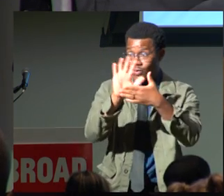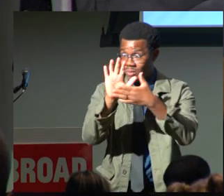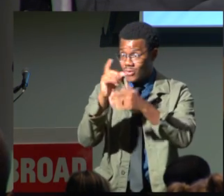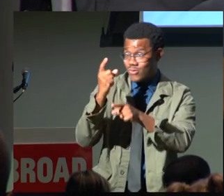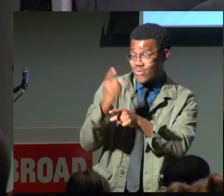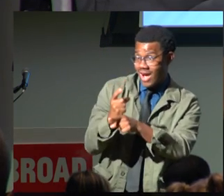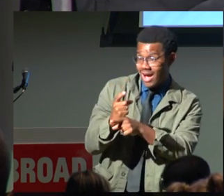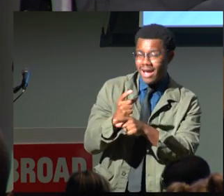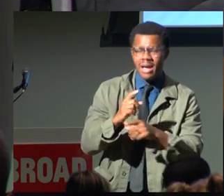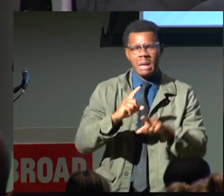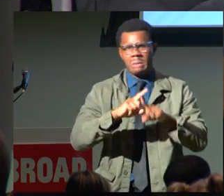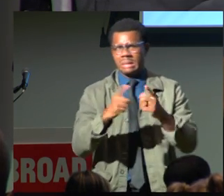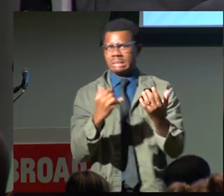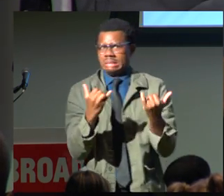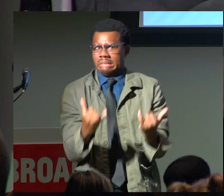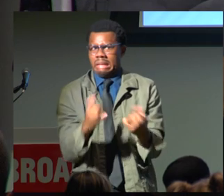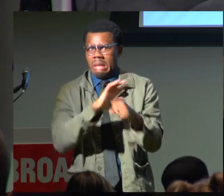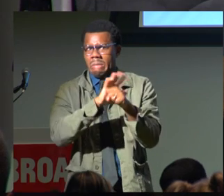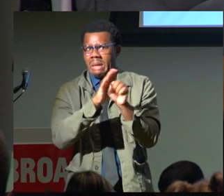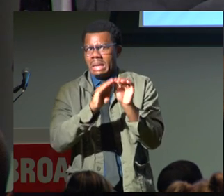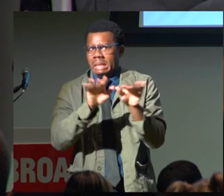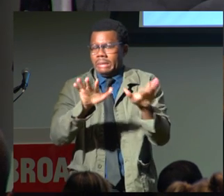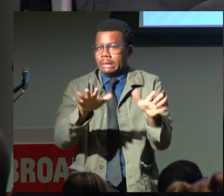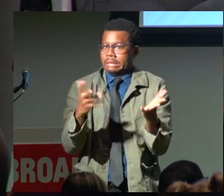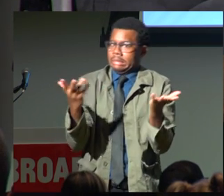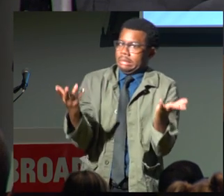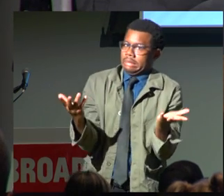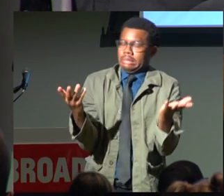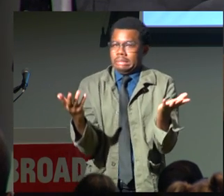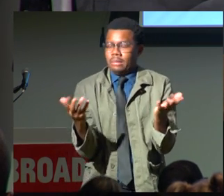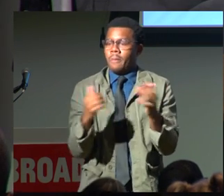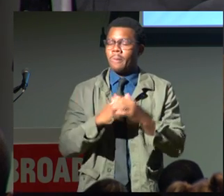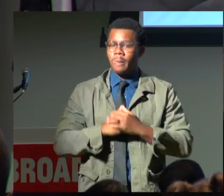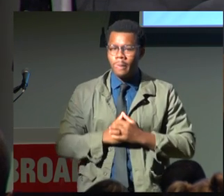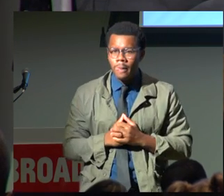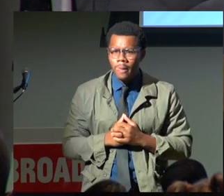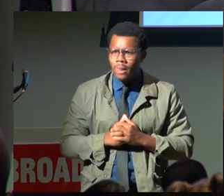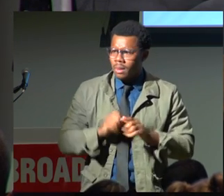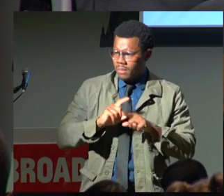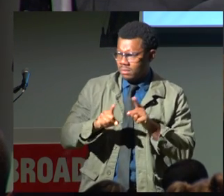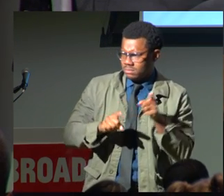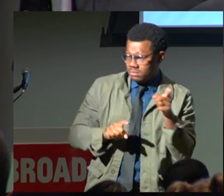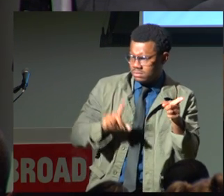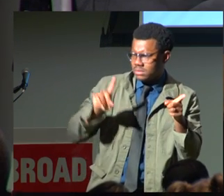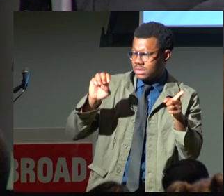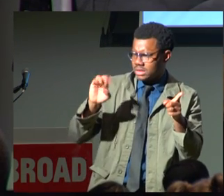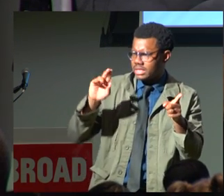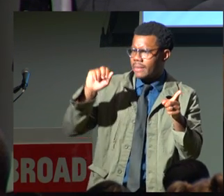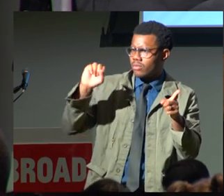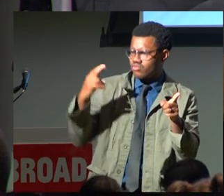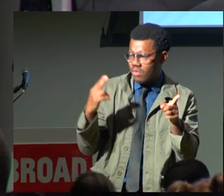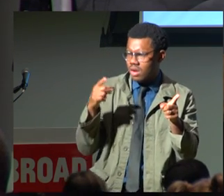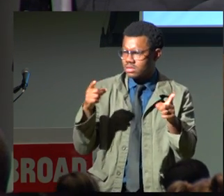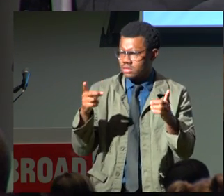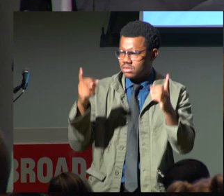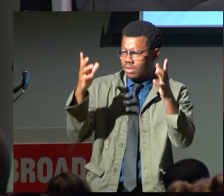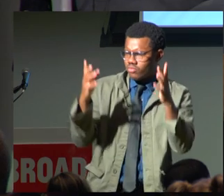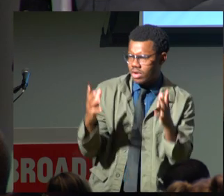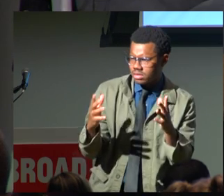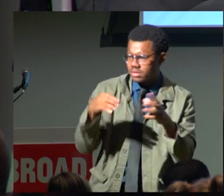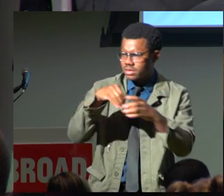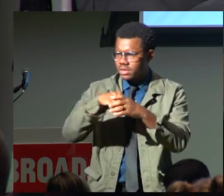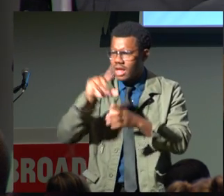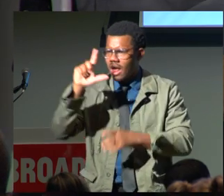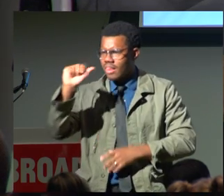the pandemic, that's been cut out because of the pandemic. Yeah, but during Deborah's, the director of Good Girls in Los Angeles, who gave